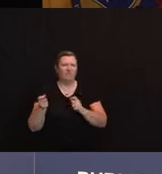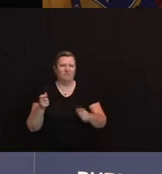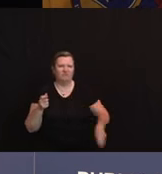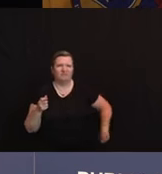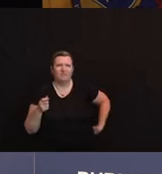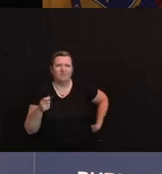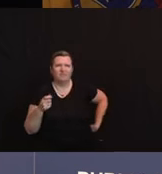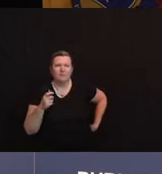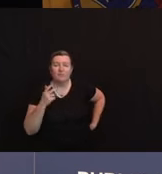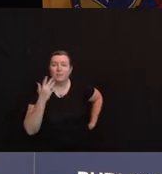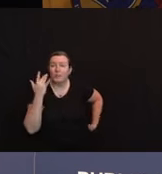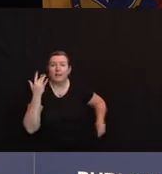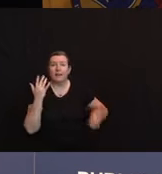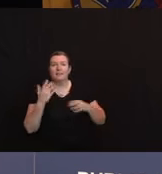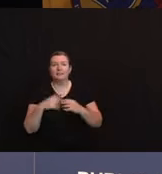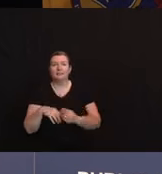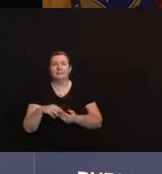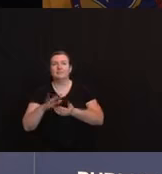probable.